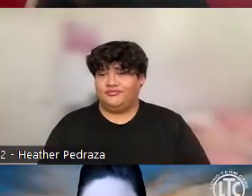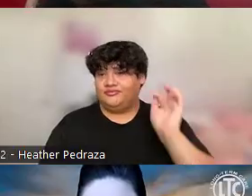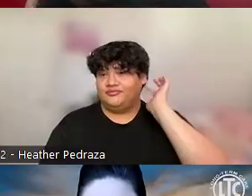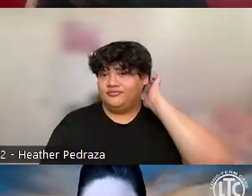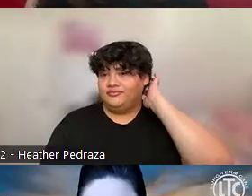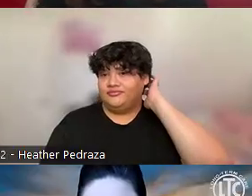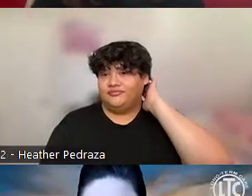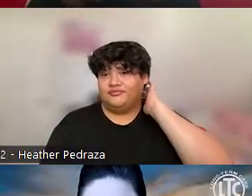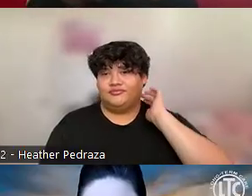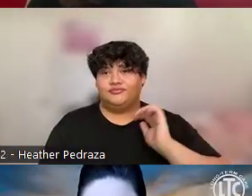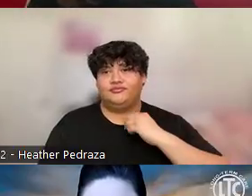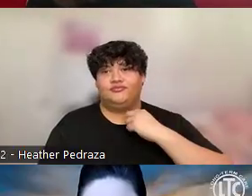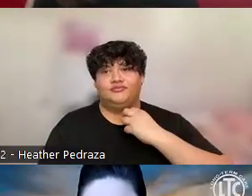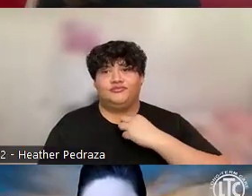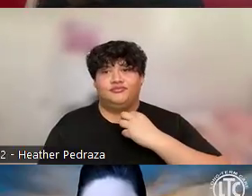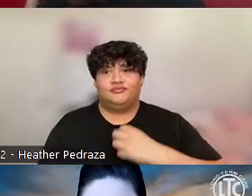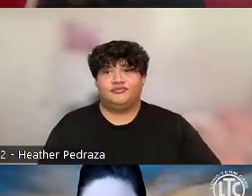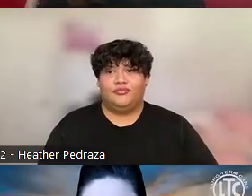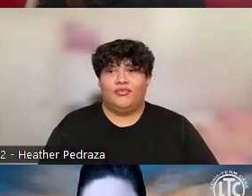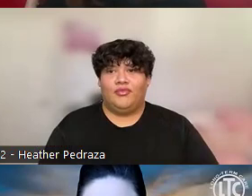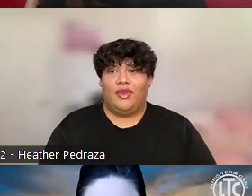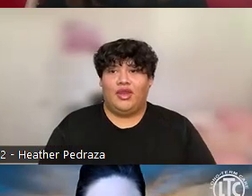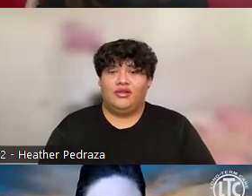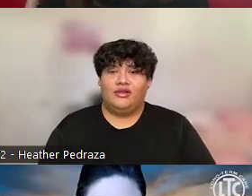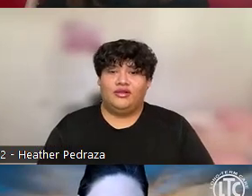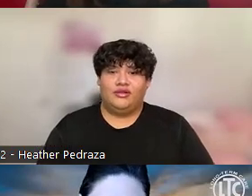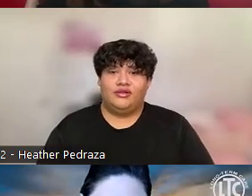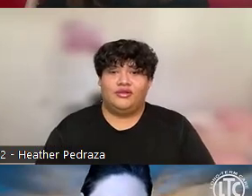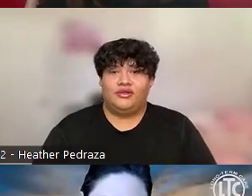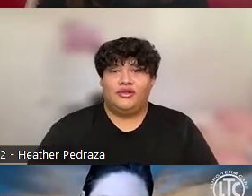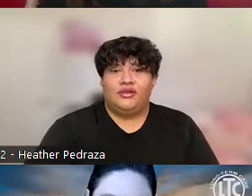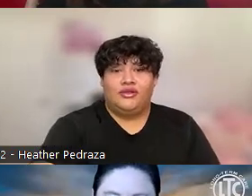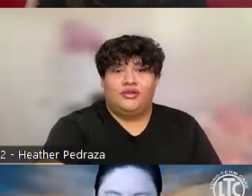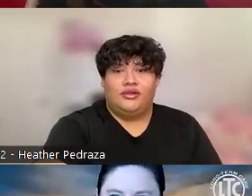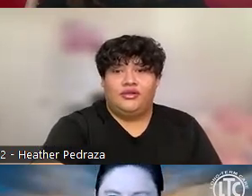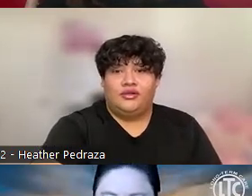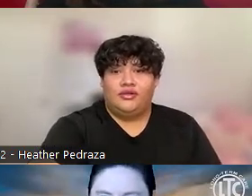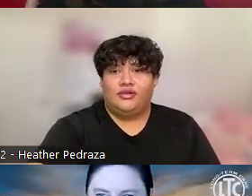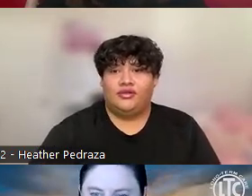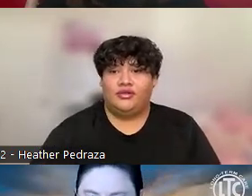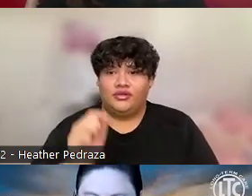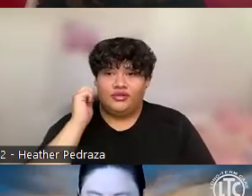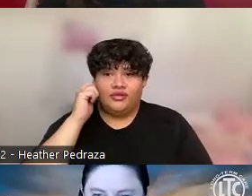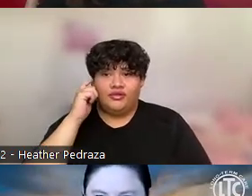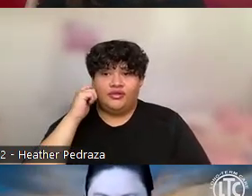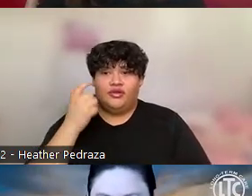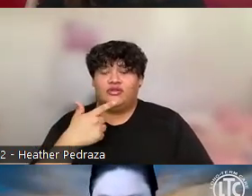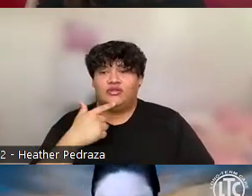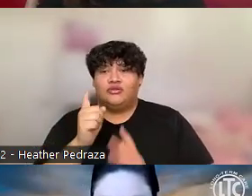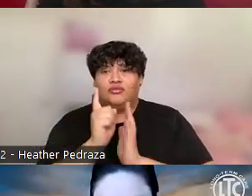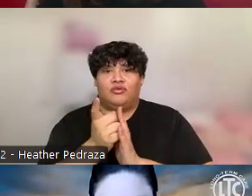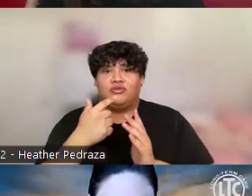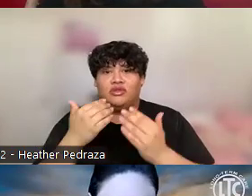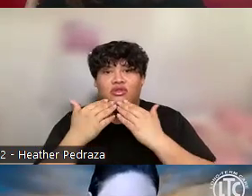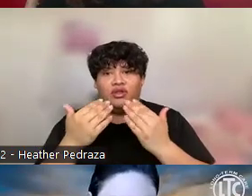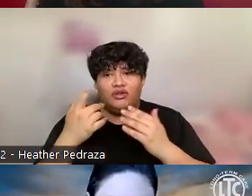Great. We'll transition to the next slide then, off of our break slide. Just want to take a moment to thank everybody for the robust discussion under